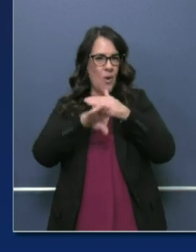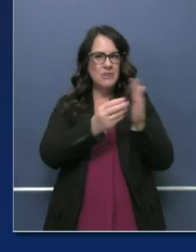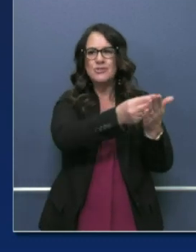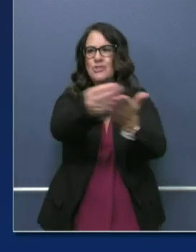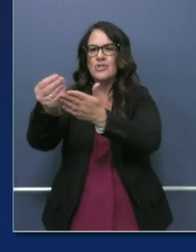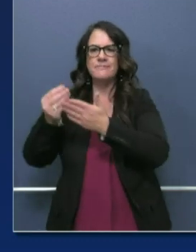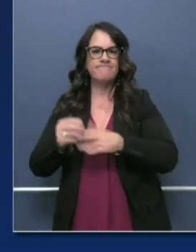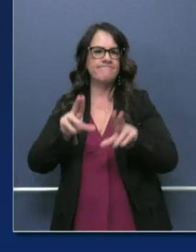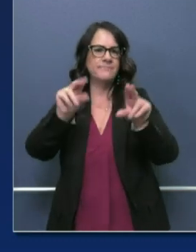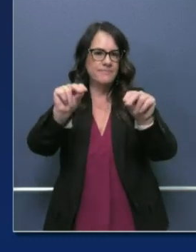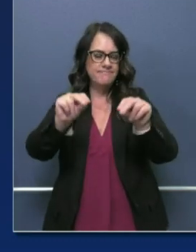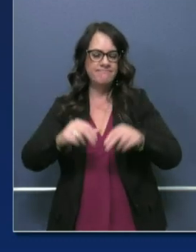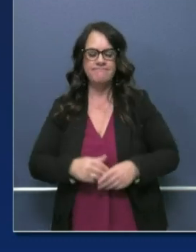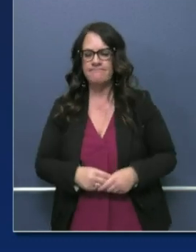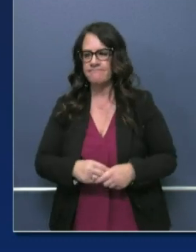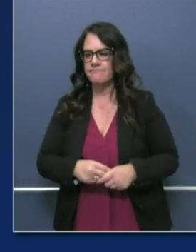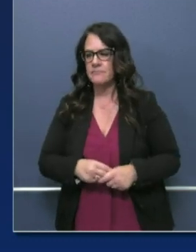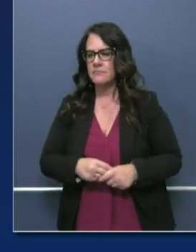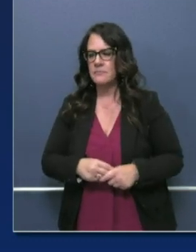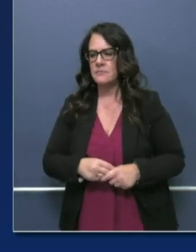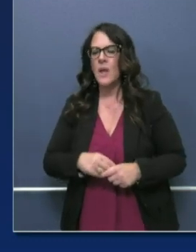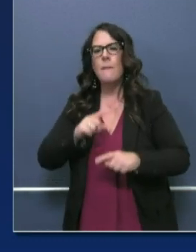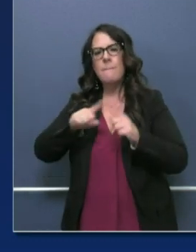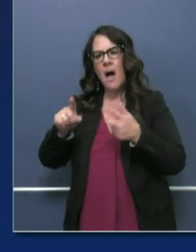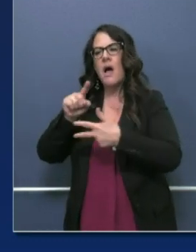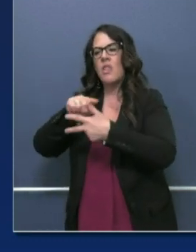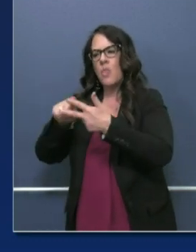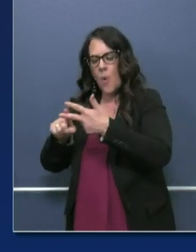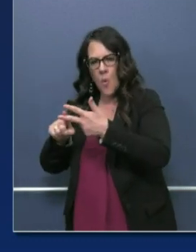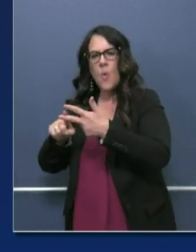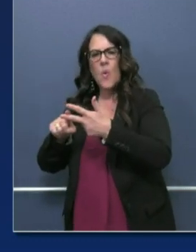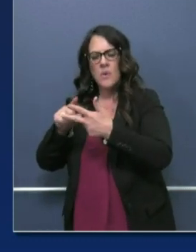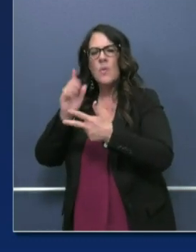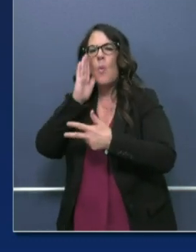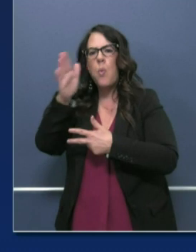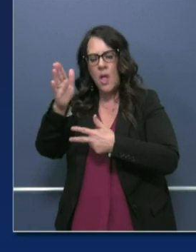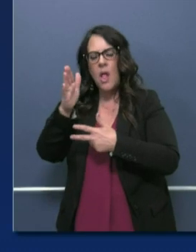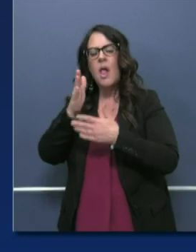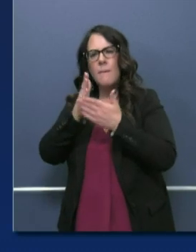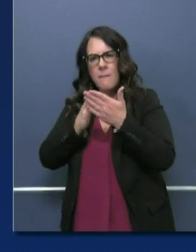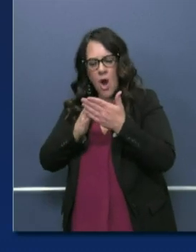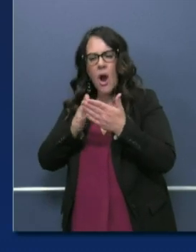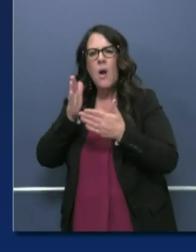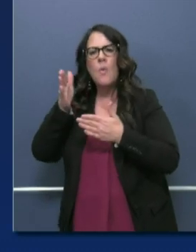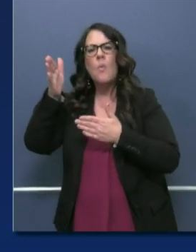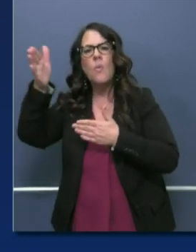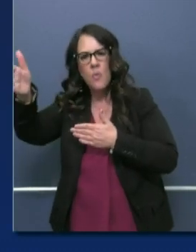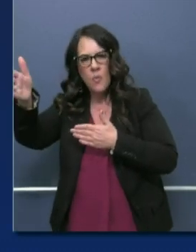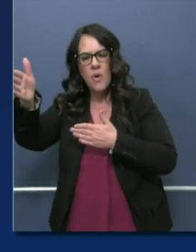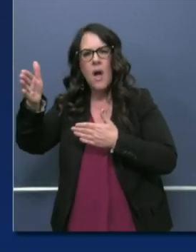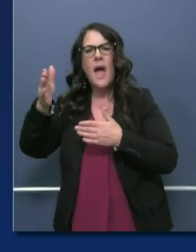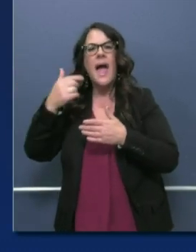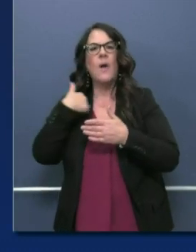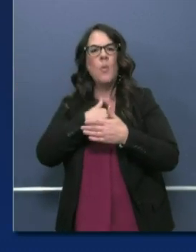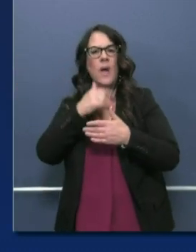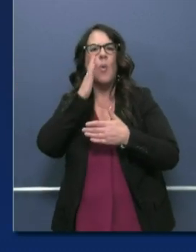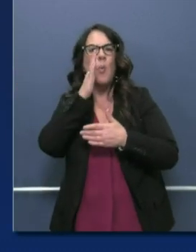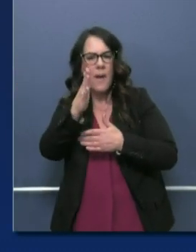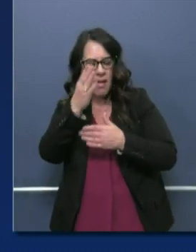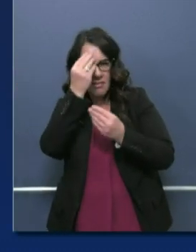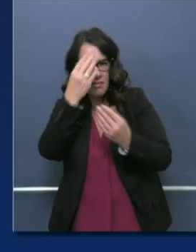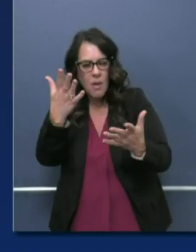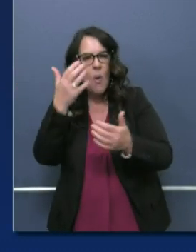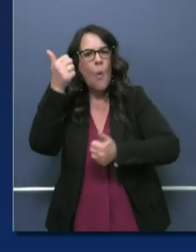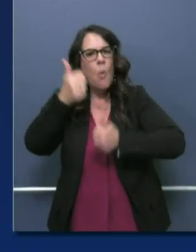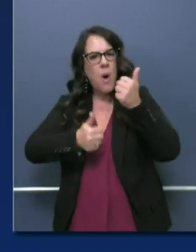just mentioned. These sectors, however, will be a part of stage 2, and you can look forward to us sharing guidance and announcements on